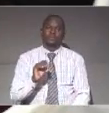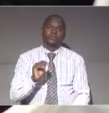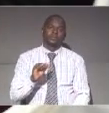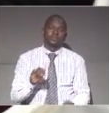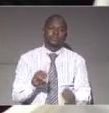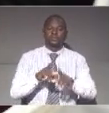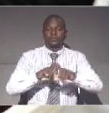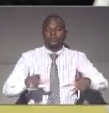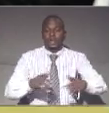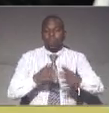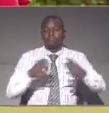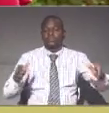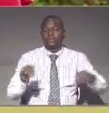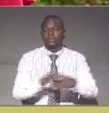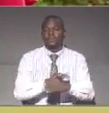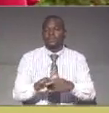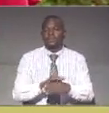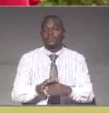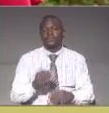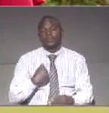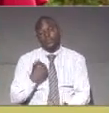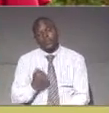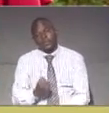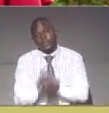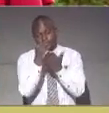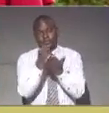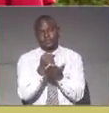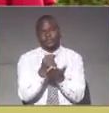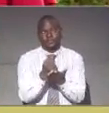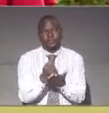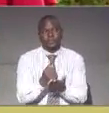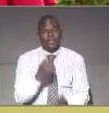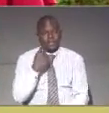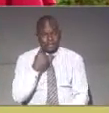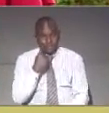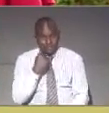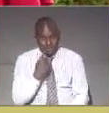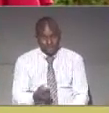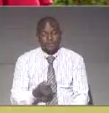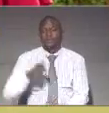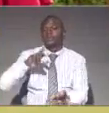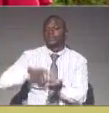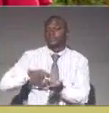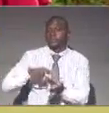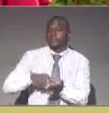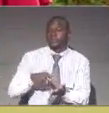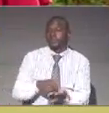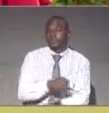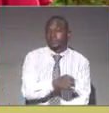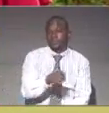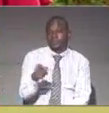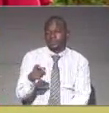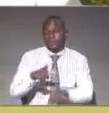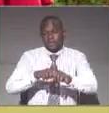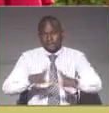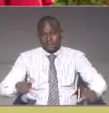suitable land for expansion of the business. So I would want to help you to see that we recommend you for land